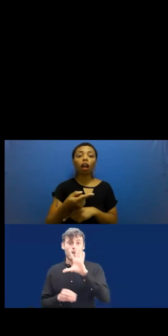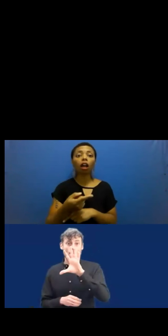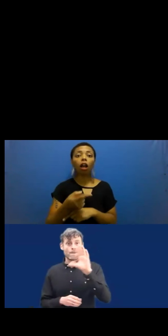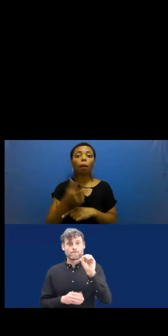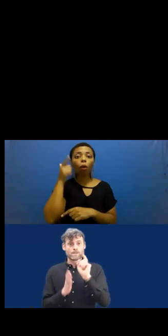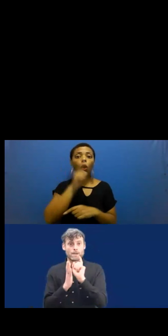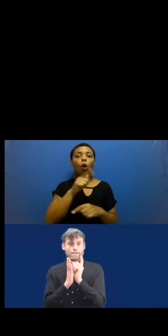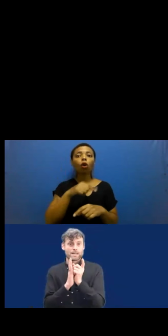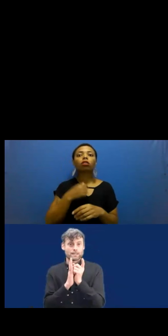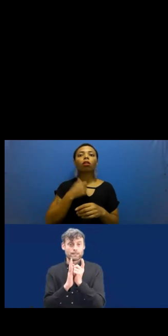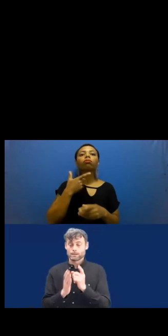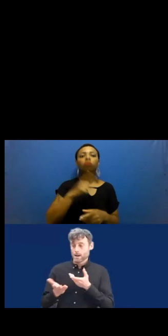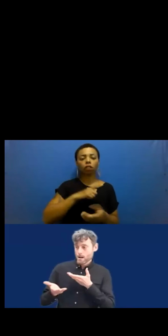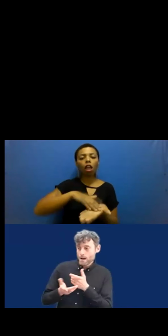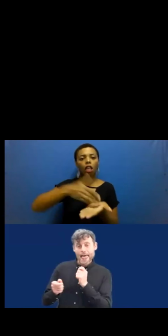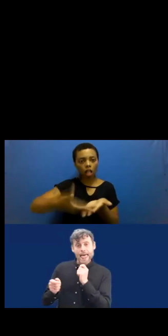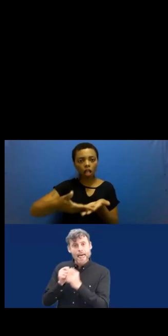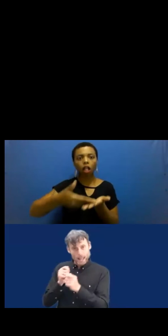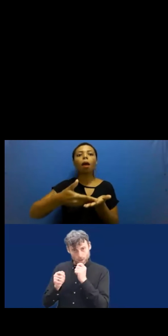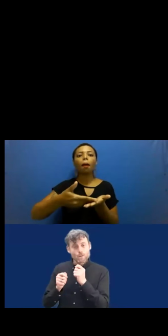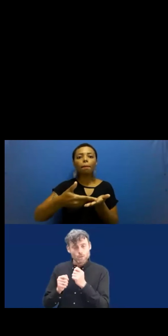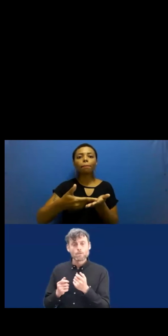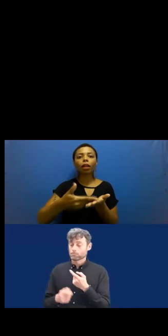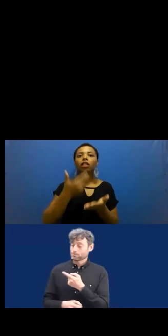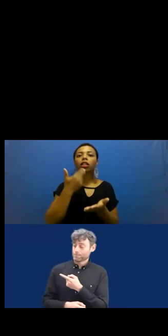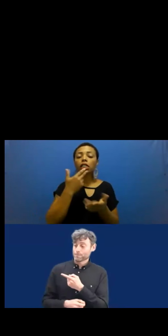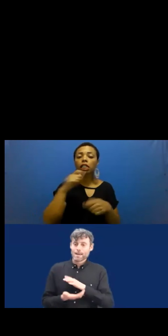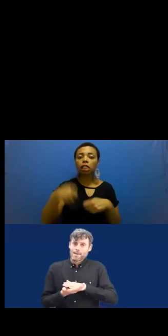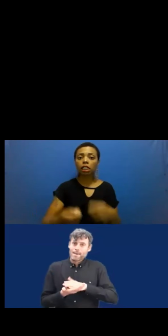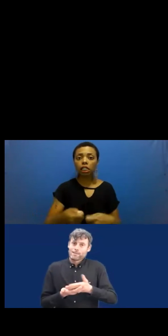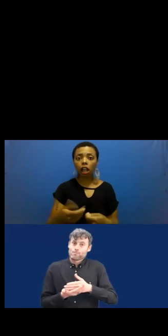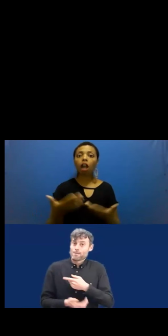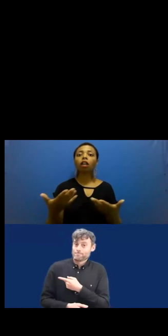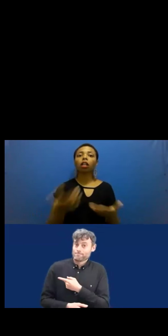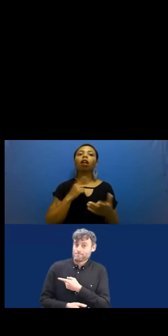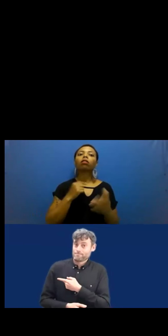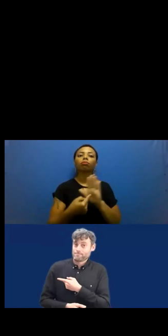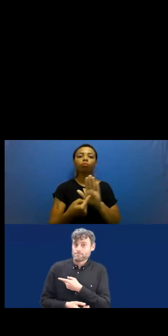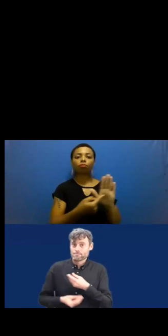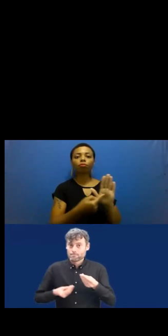sign language interpreter and was videotaped with his permission.